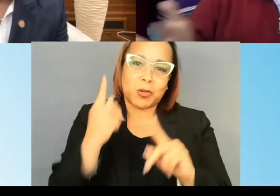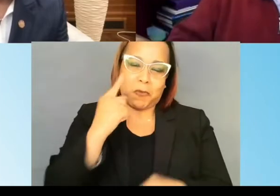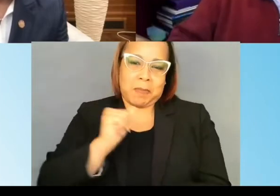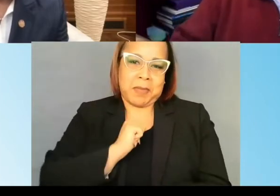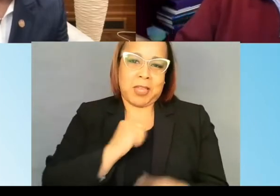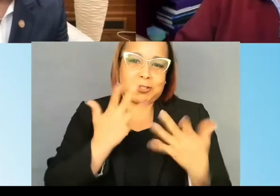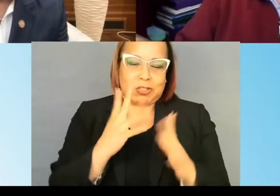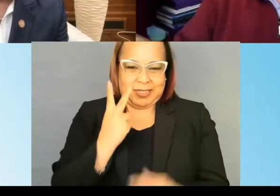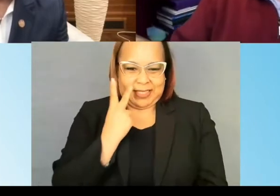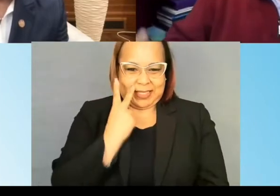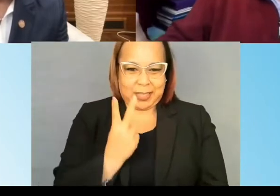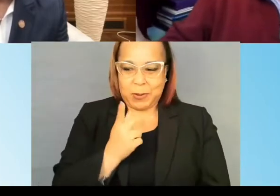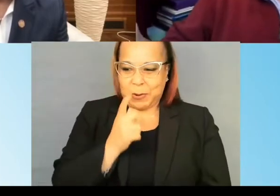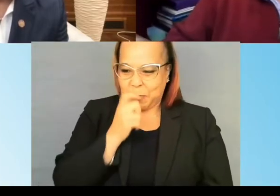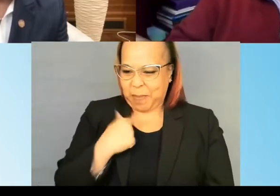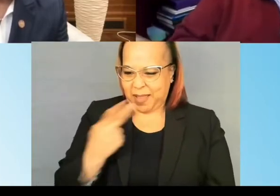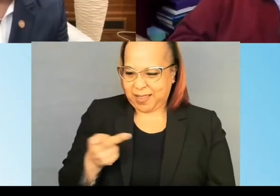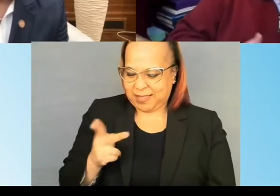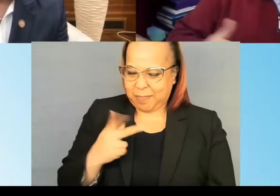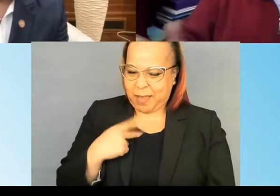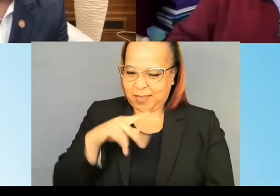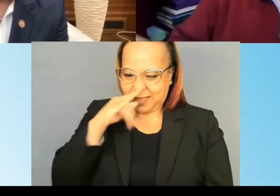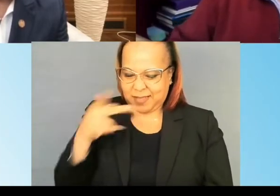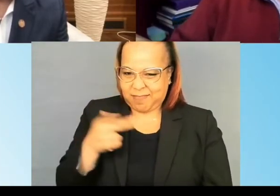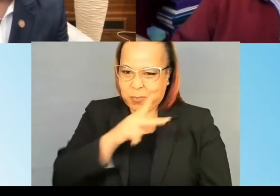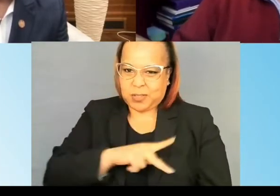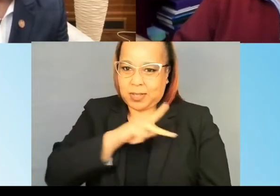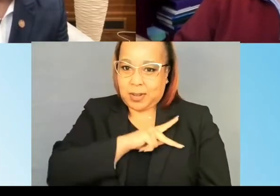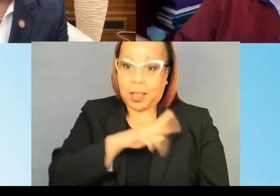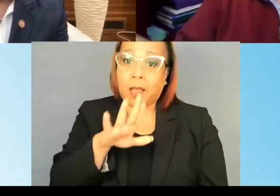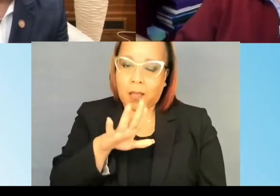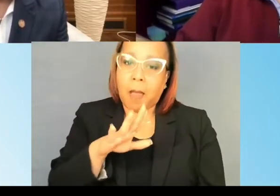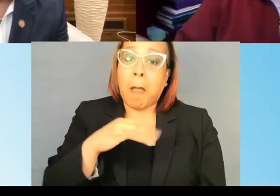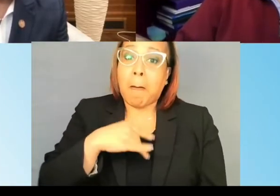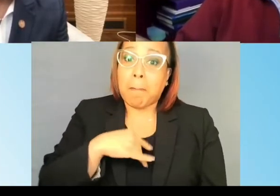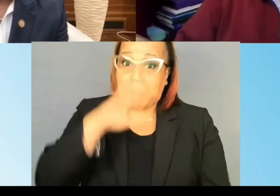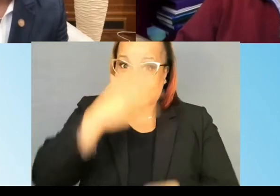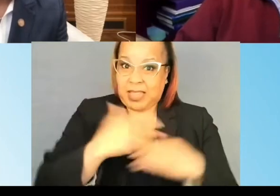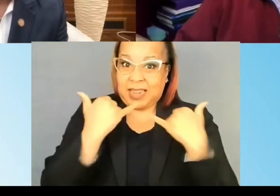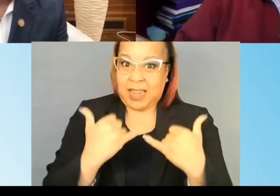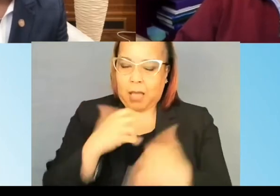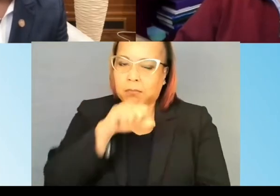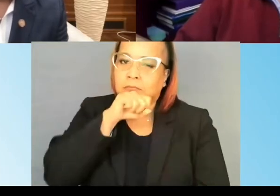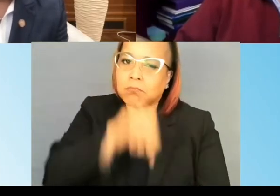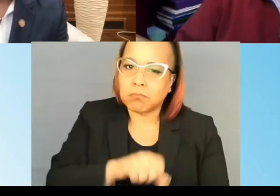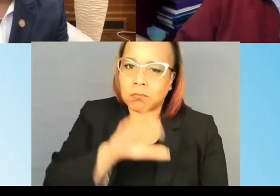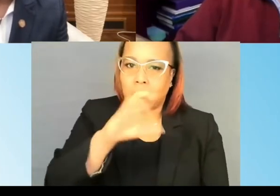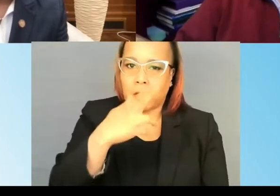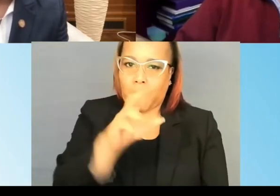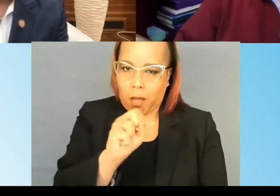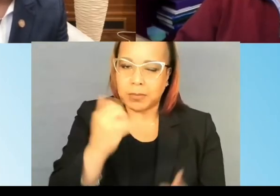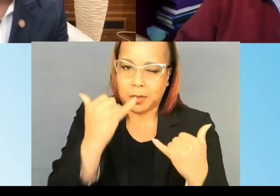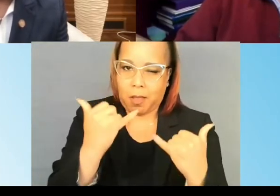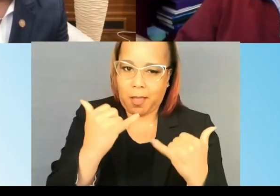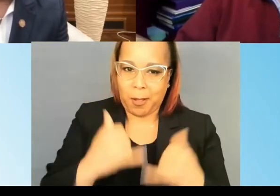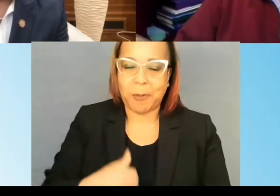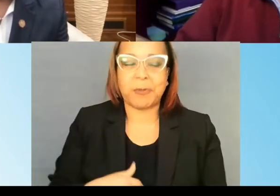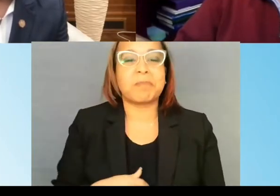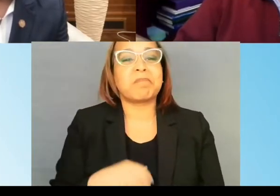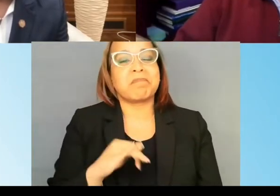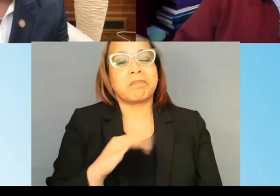see who my kids are. My son, of course, is a massive Cubs fan now. That's